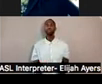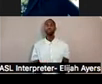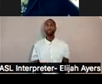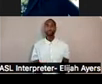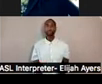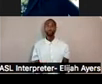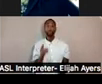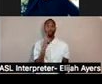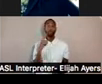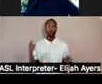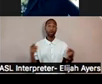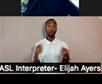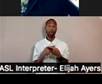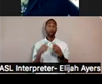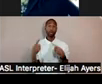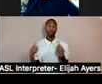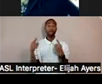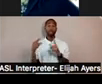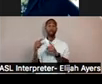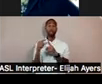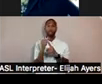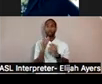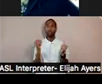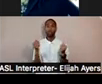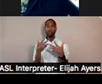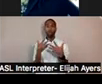For conflict to become a word that I'm not afraid of.